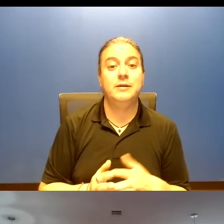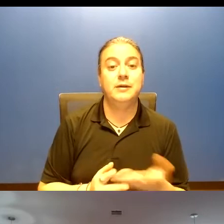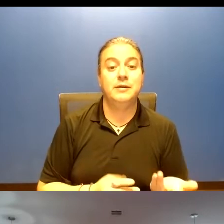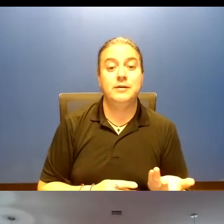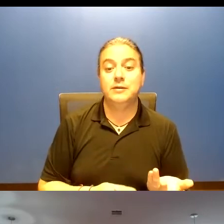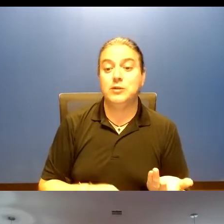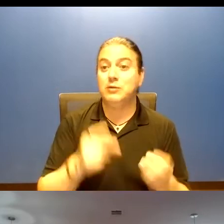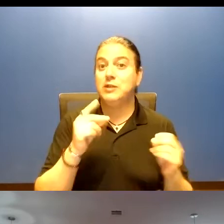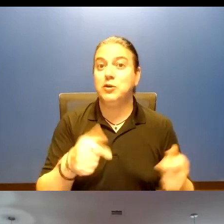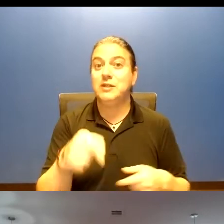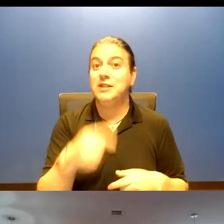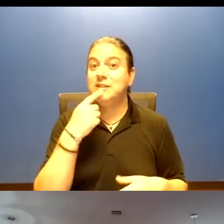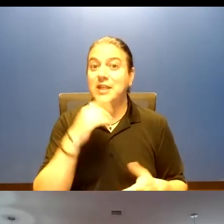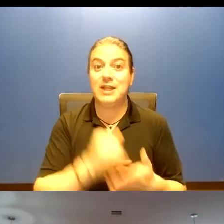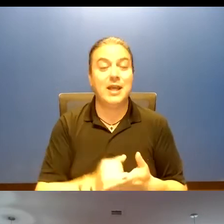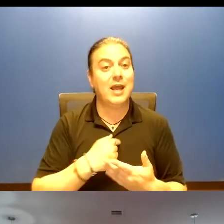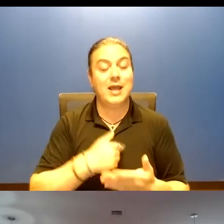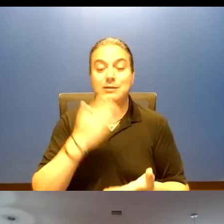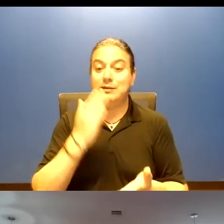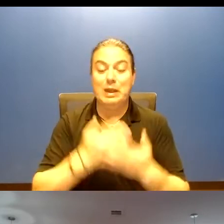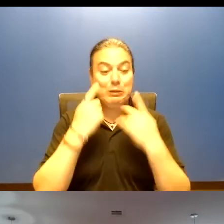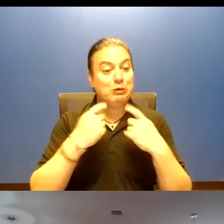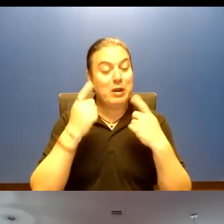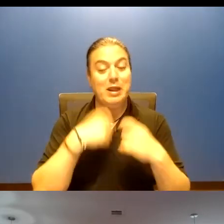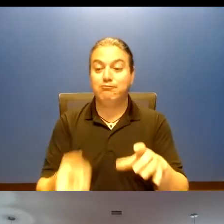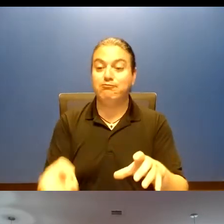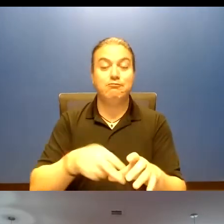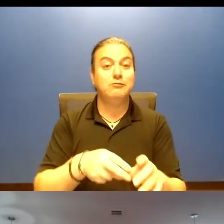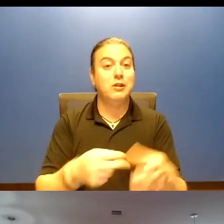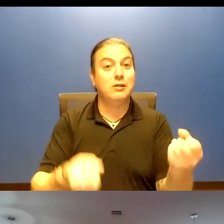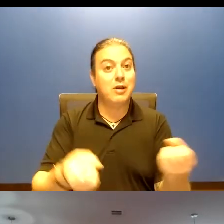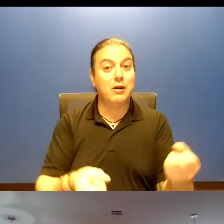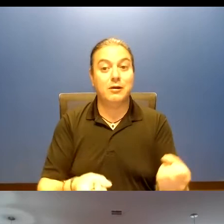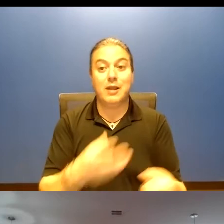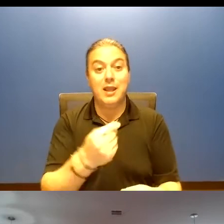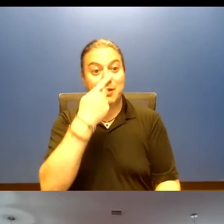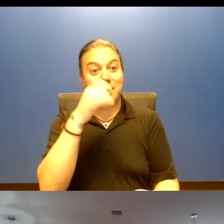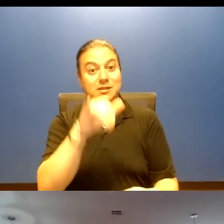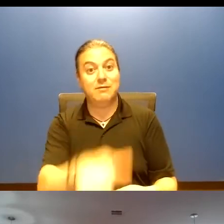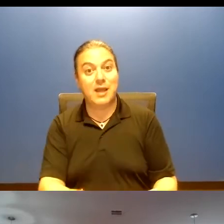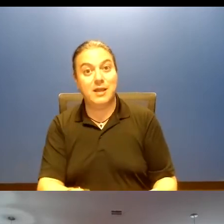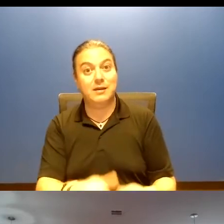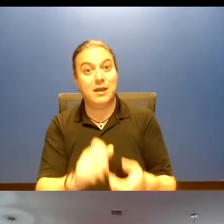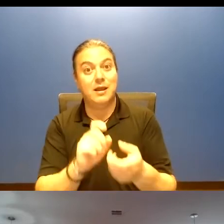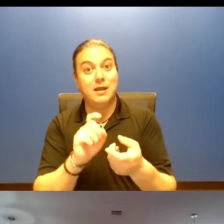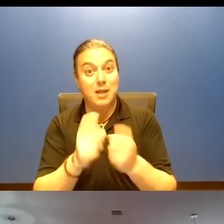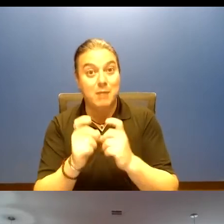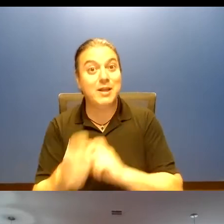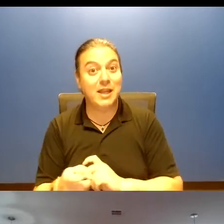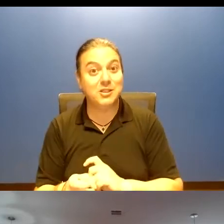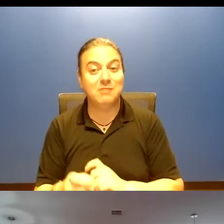that, I just wiped the tears off my face and I jumped into the car. And thanks to that accommodation, I was able to graduate from